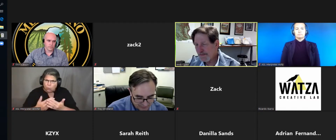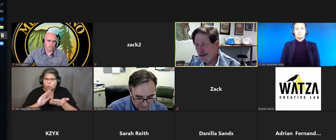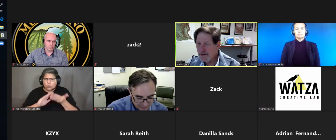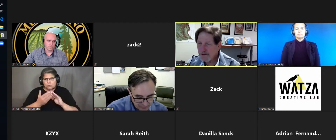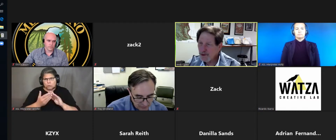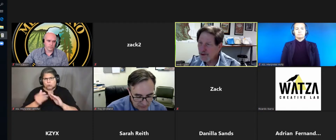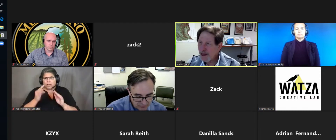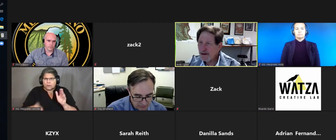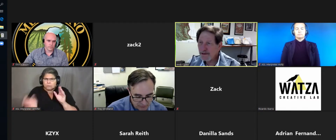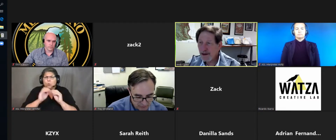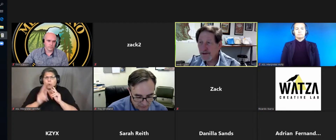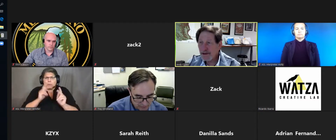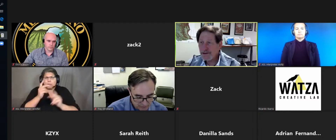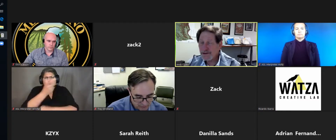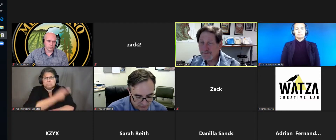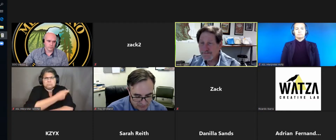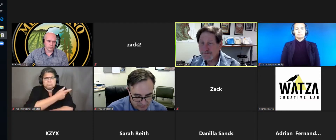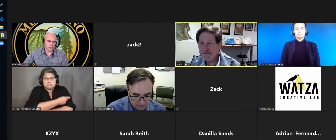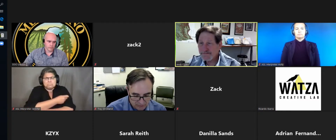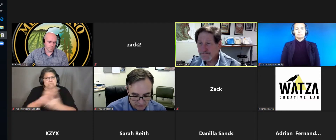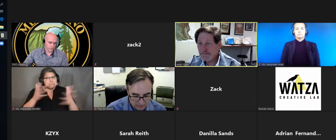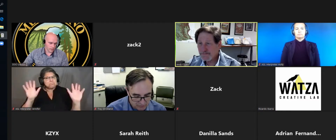vaccines. And with that, I'll close.